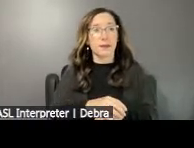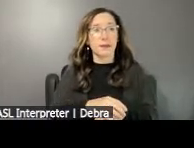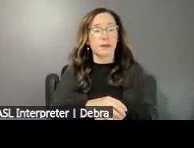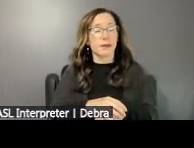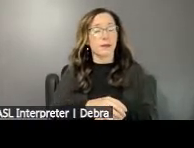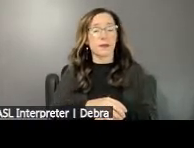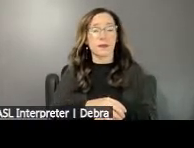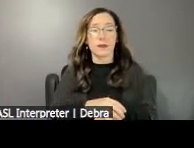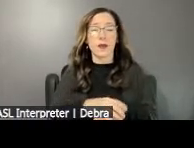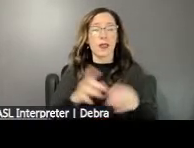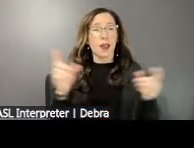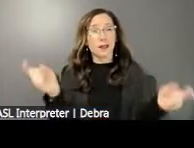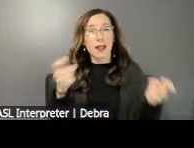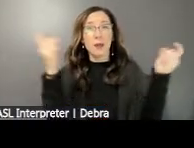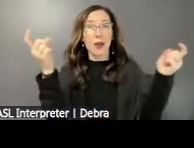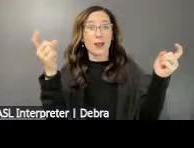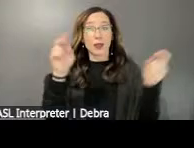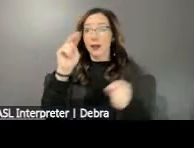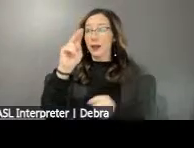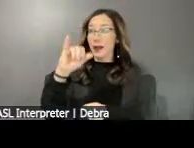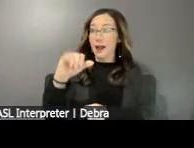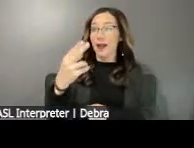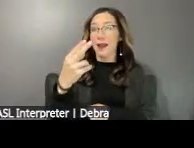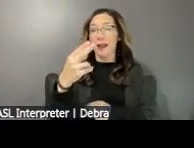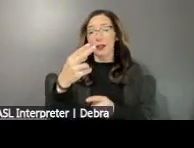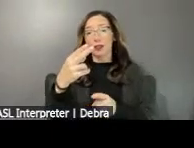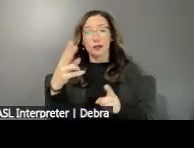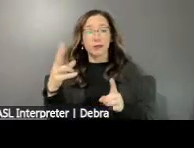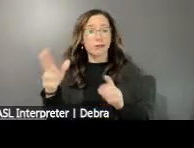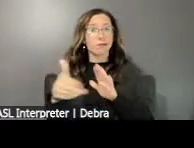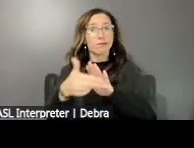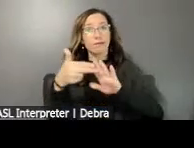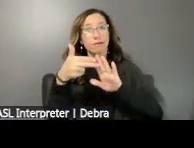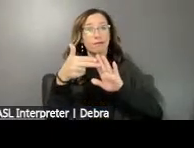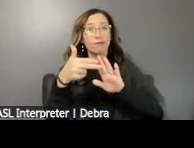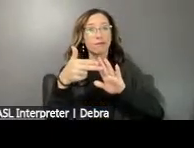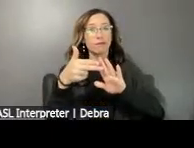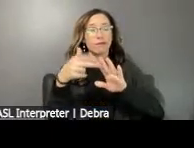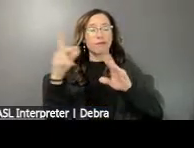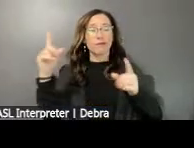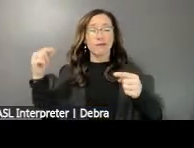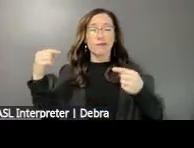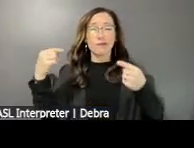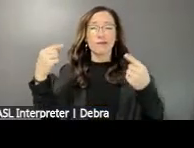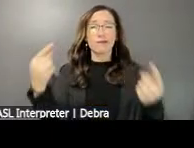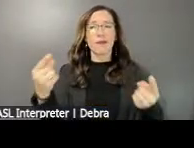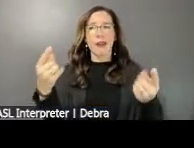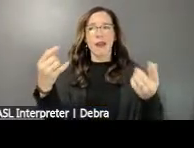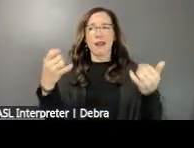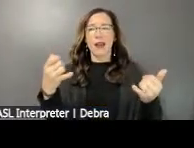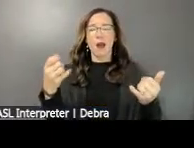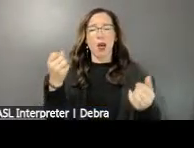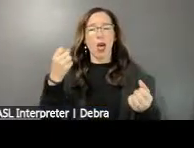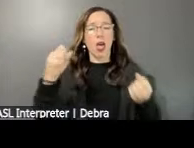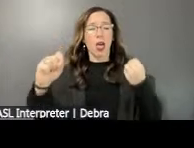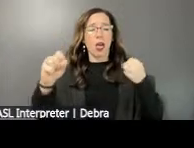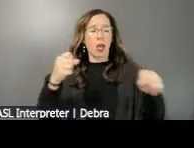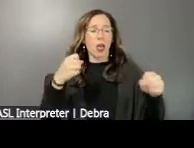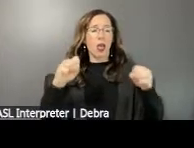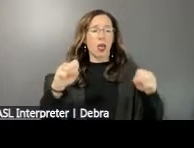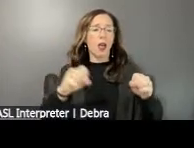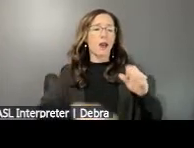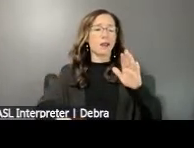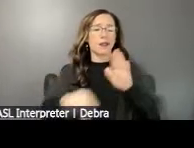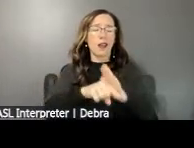from that celebration of the NIH designation. The current push and backlash against